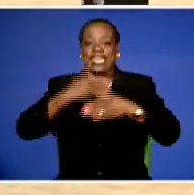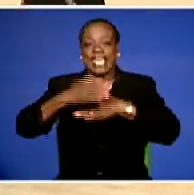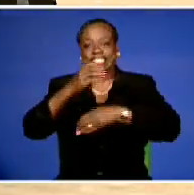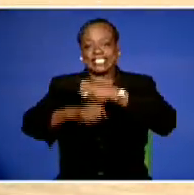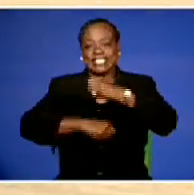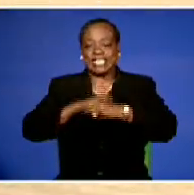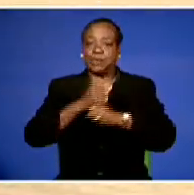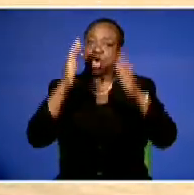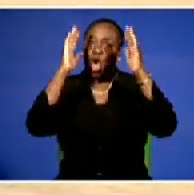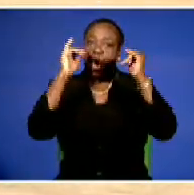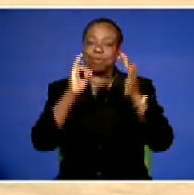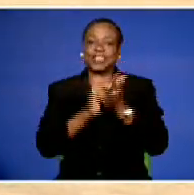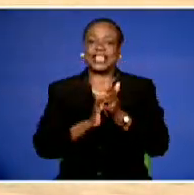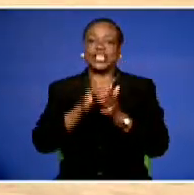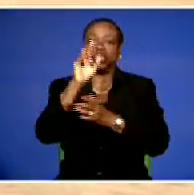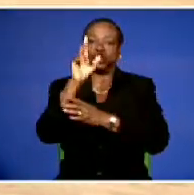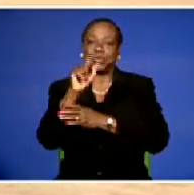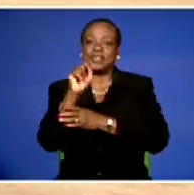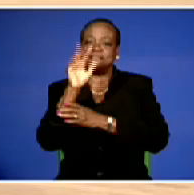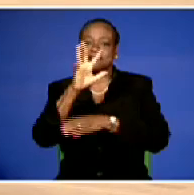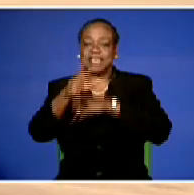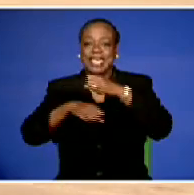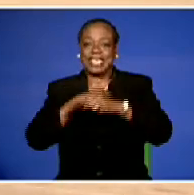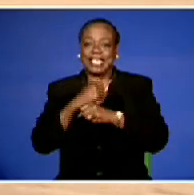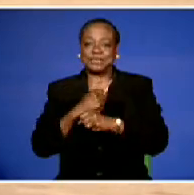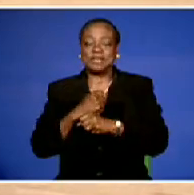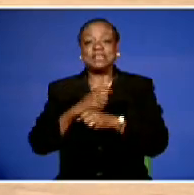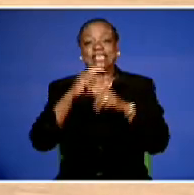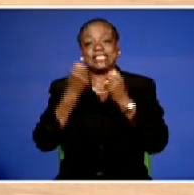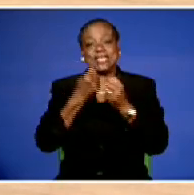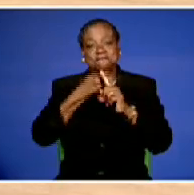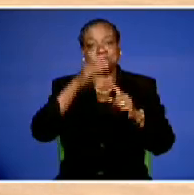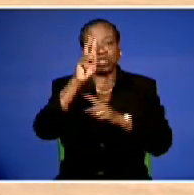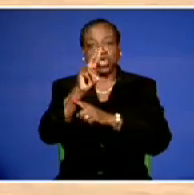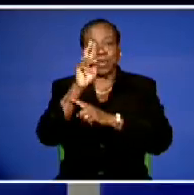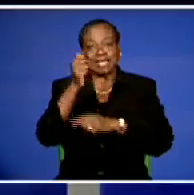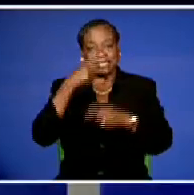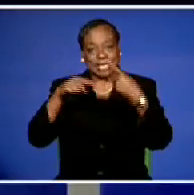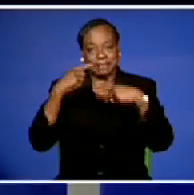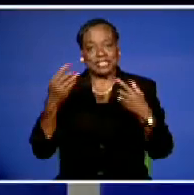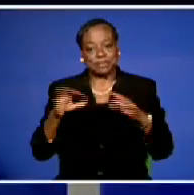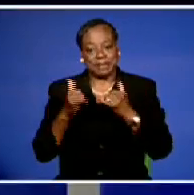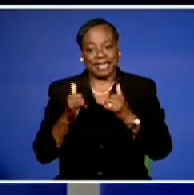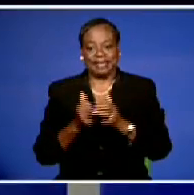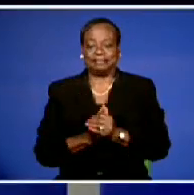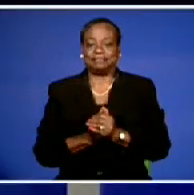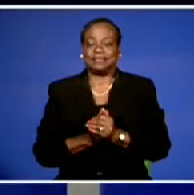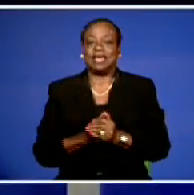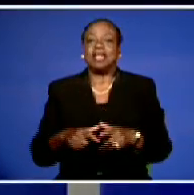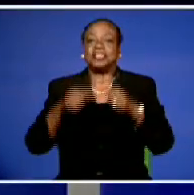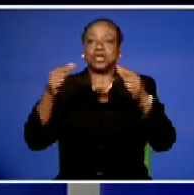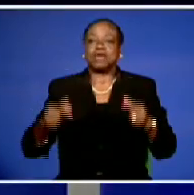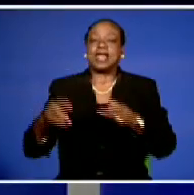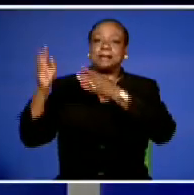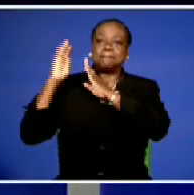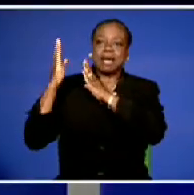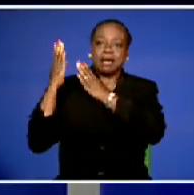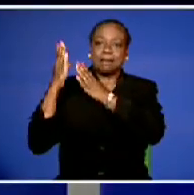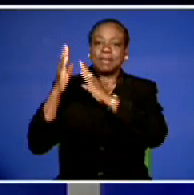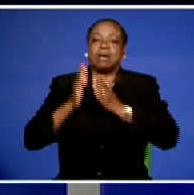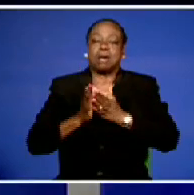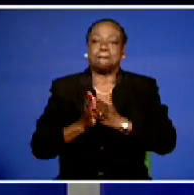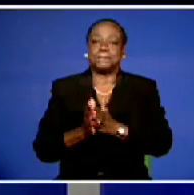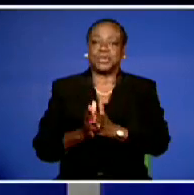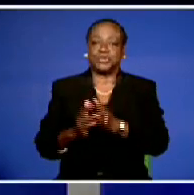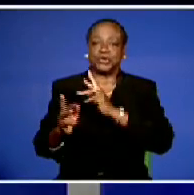that in the 25th year, we get some teams even coming down from the U.S. The Grand Bahama Regatta taking place over the